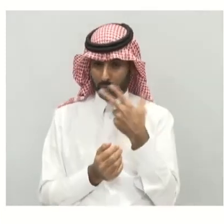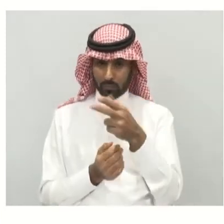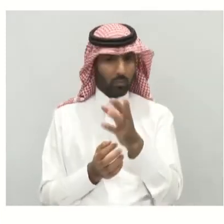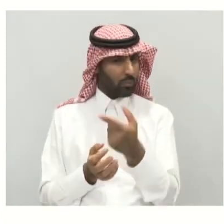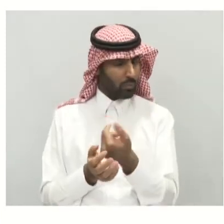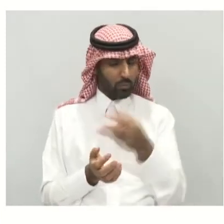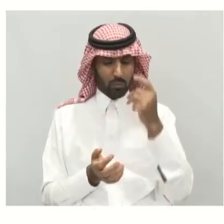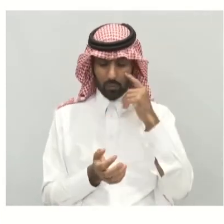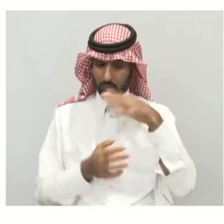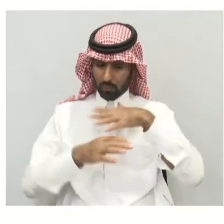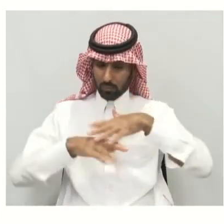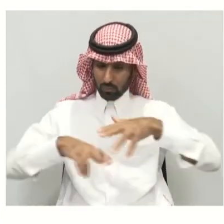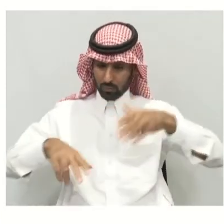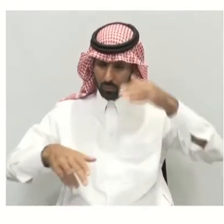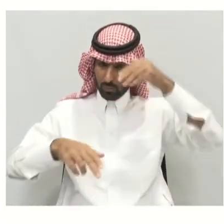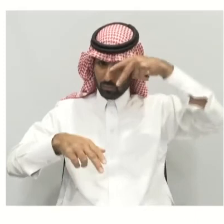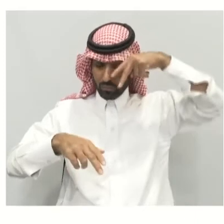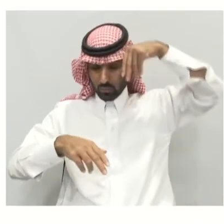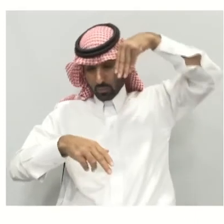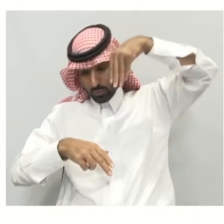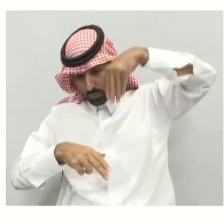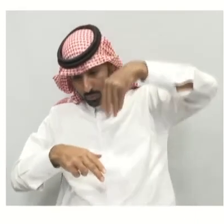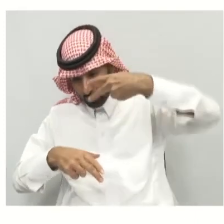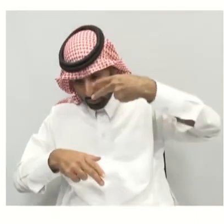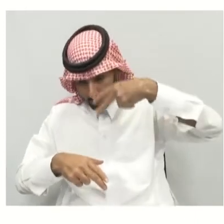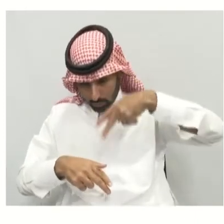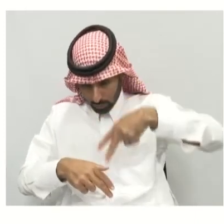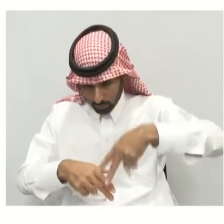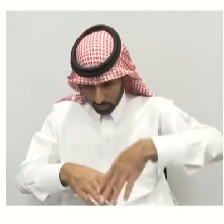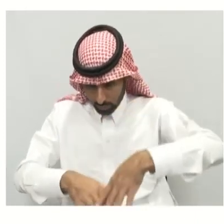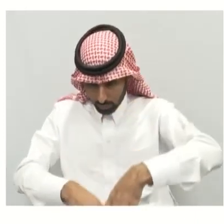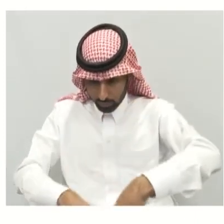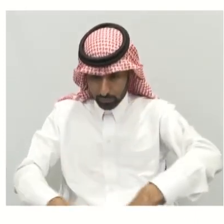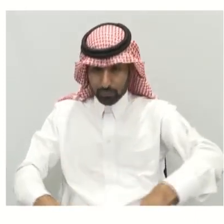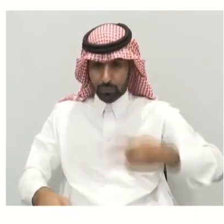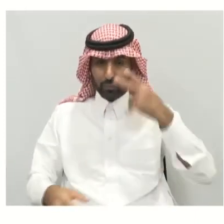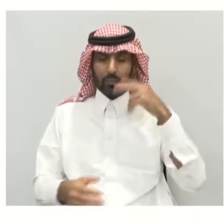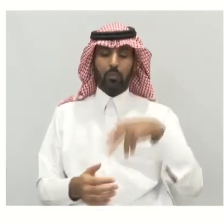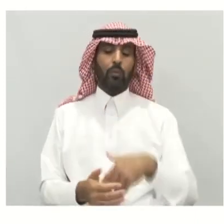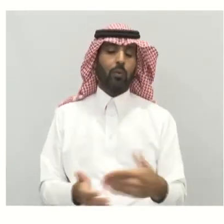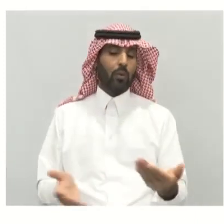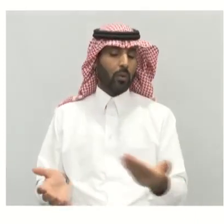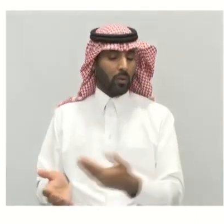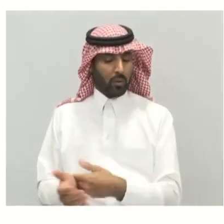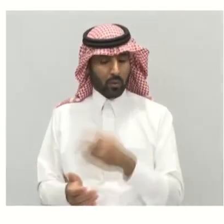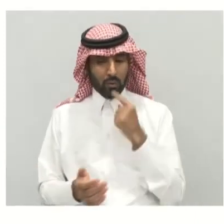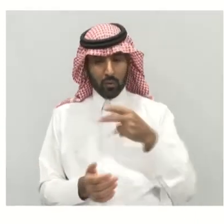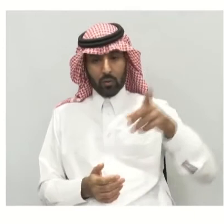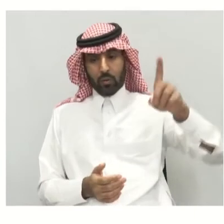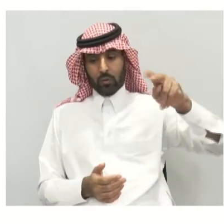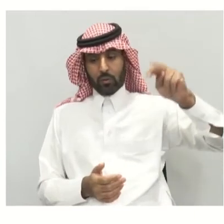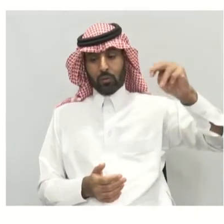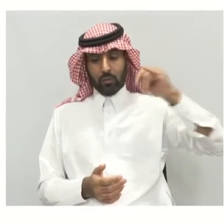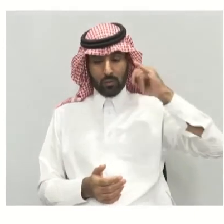the ground getting closer and closer, watched the beautiful landscape below. What did Daniel see?